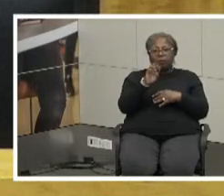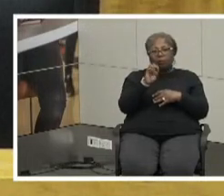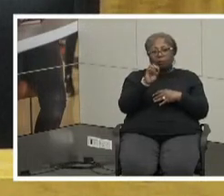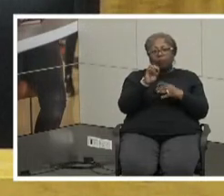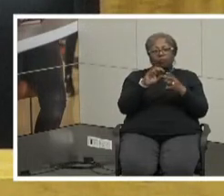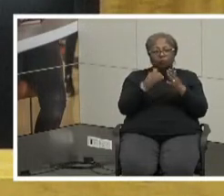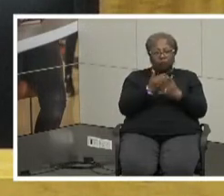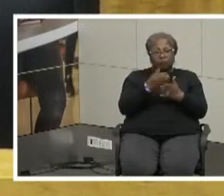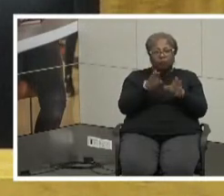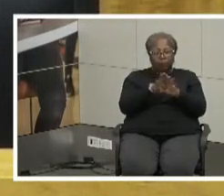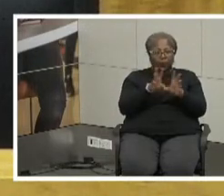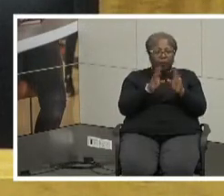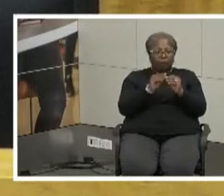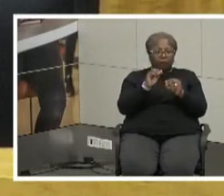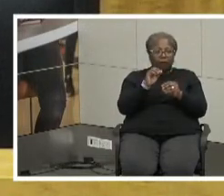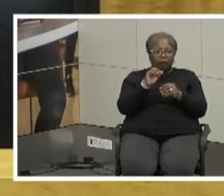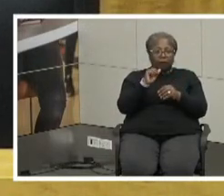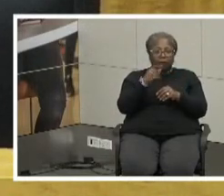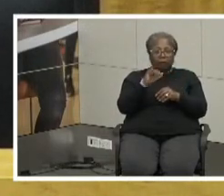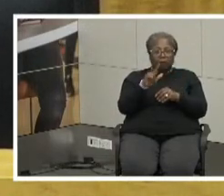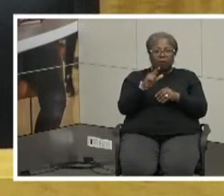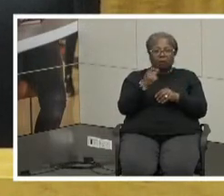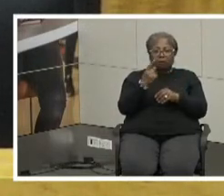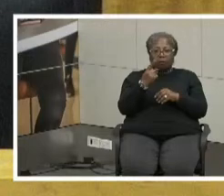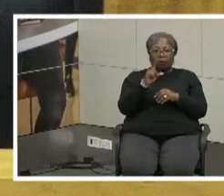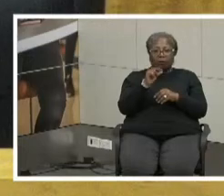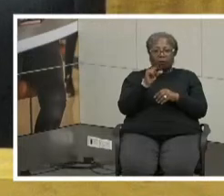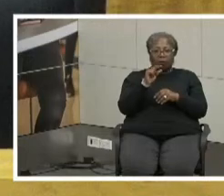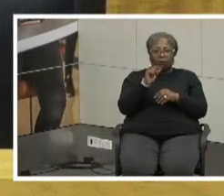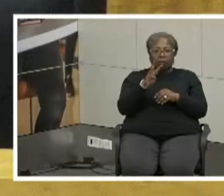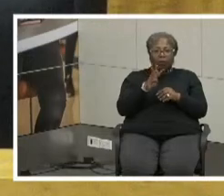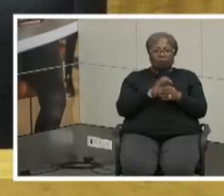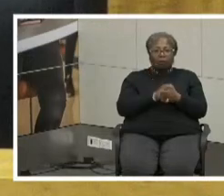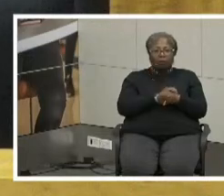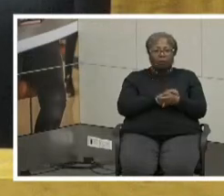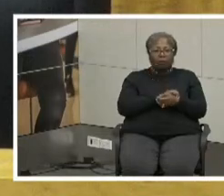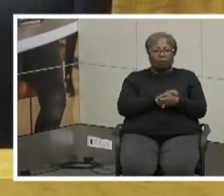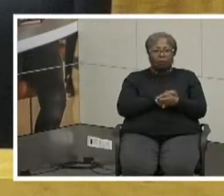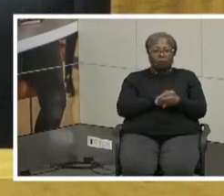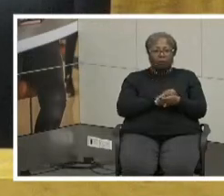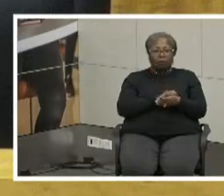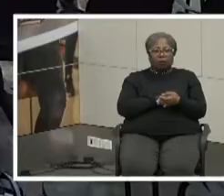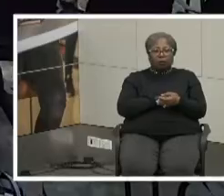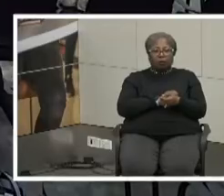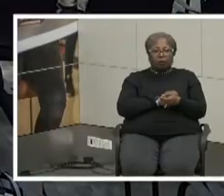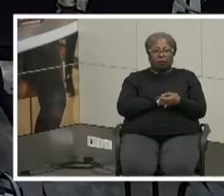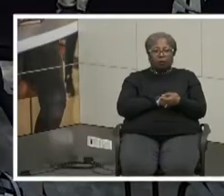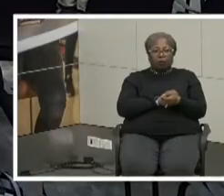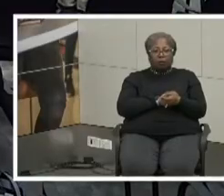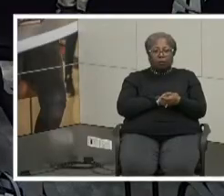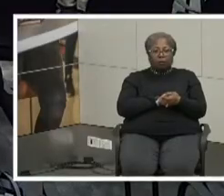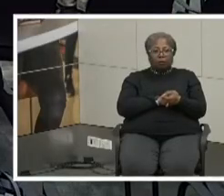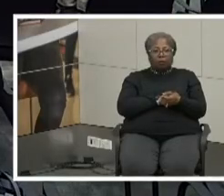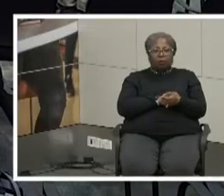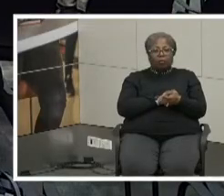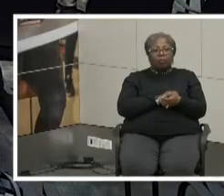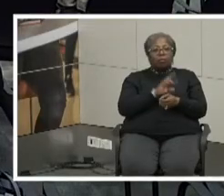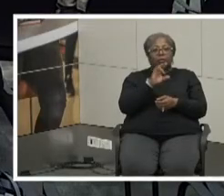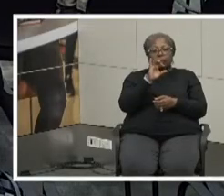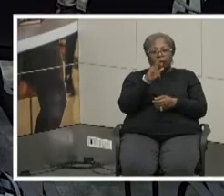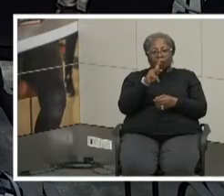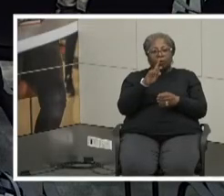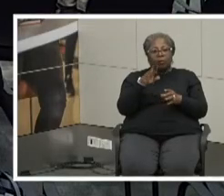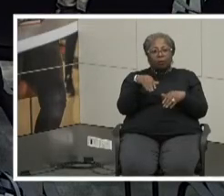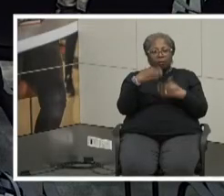closed session effective April 11th 2024 okay and we have a um that was um Rick's motion Rick